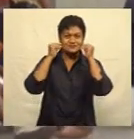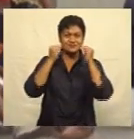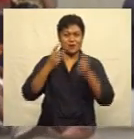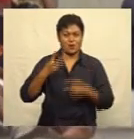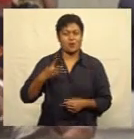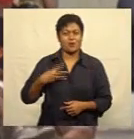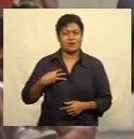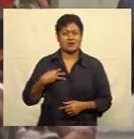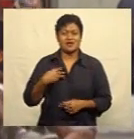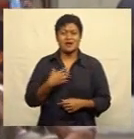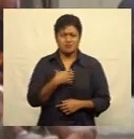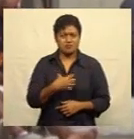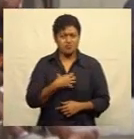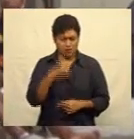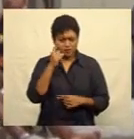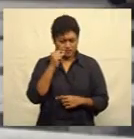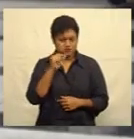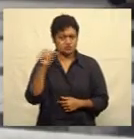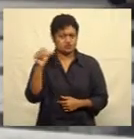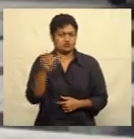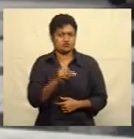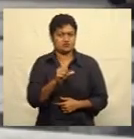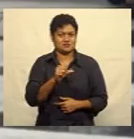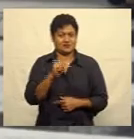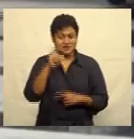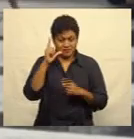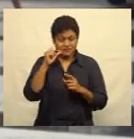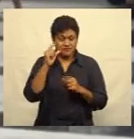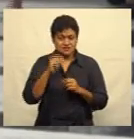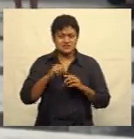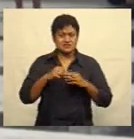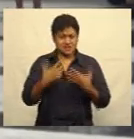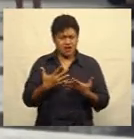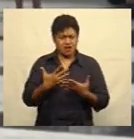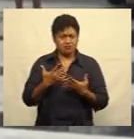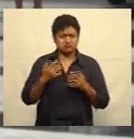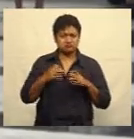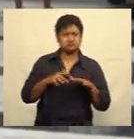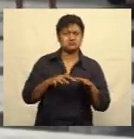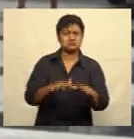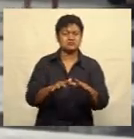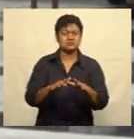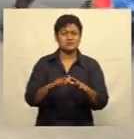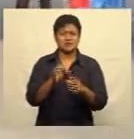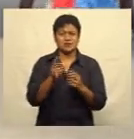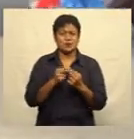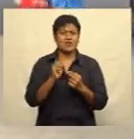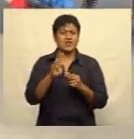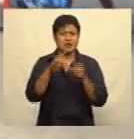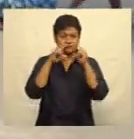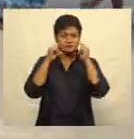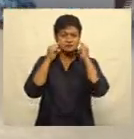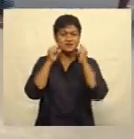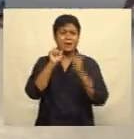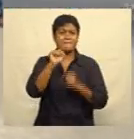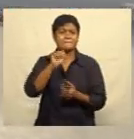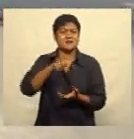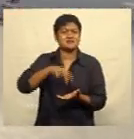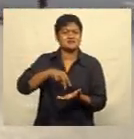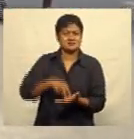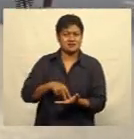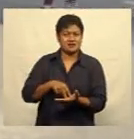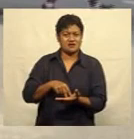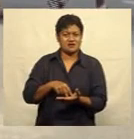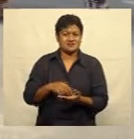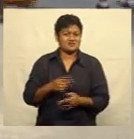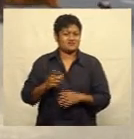effective. Dr. Fong says Fijians are still crowding up without face masks in places like bus stands, putting fear in the hearts of many